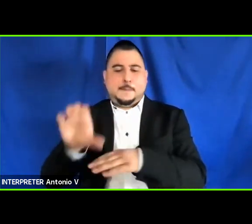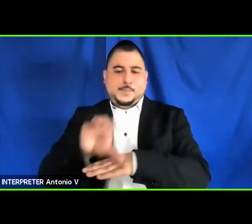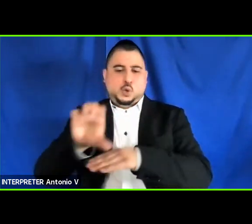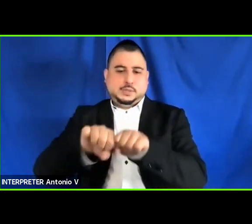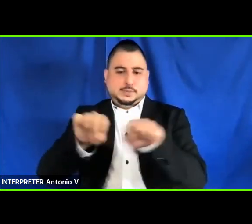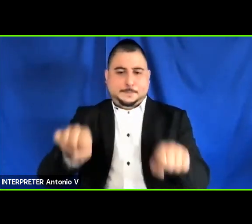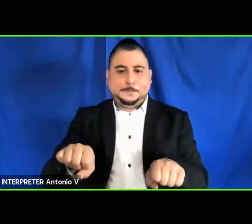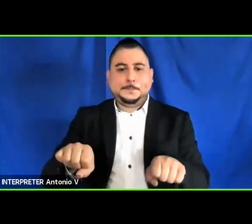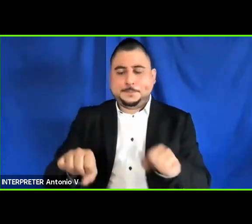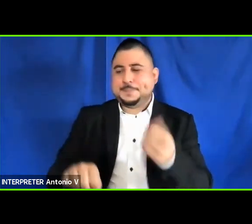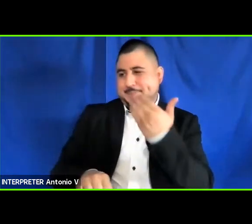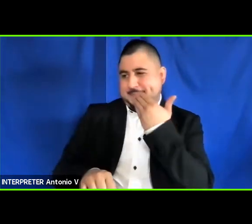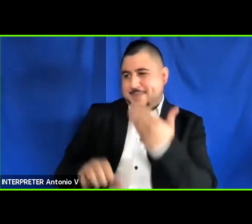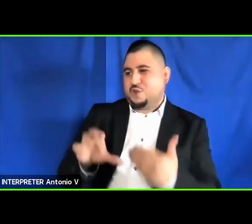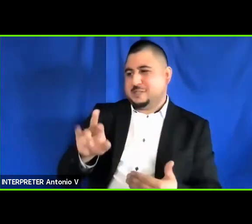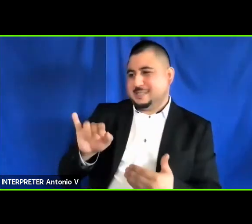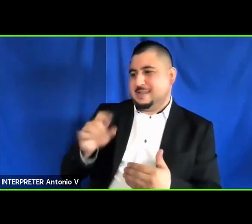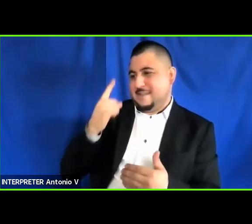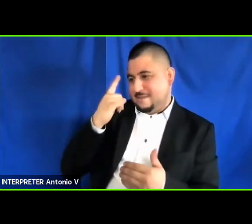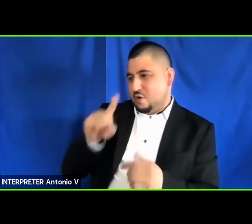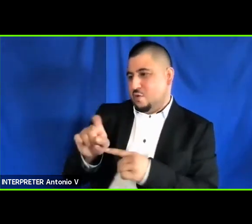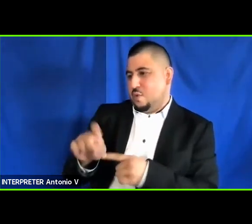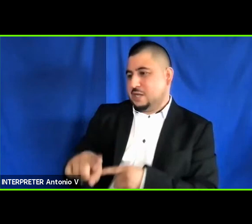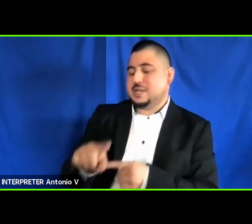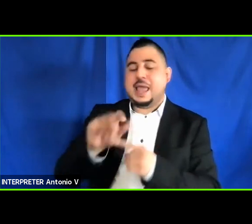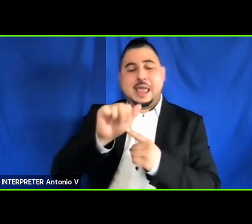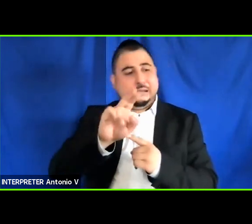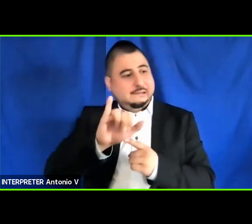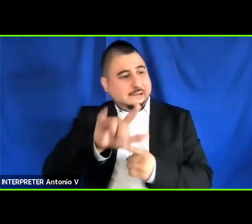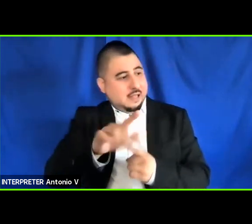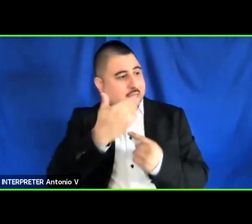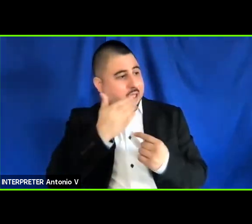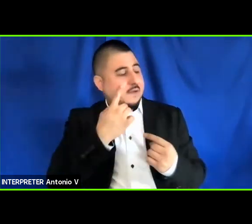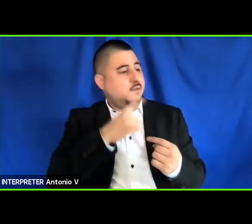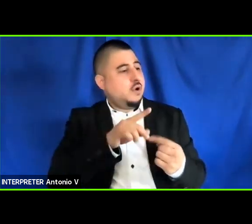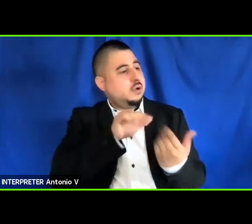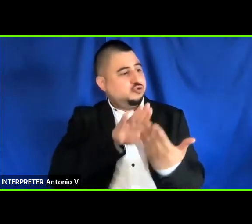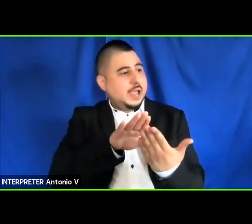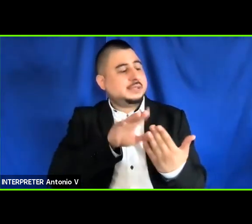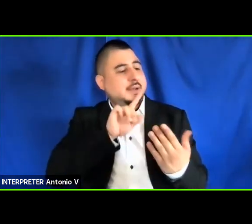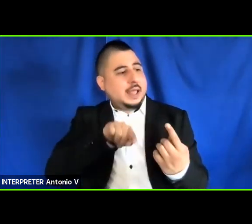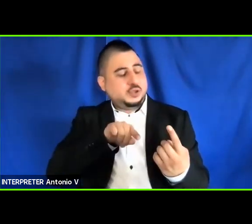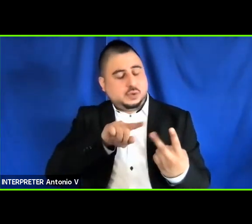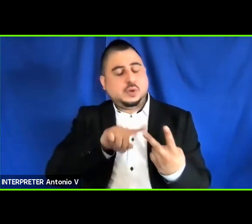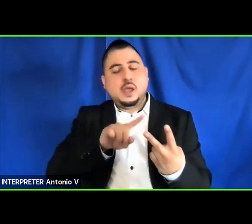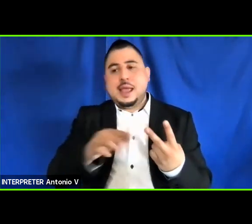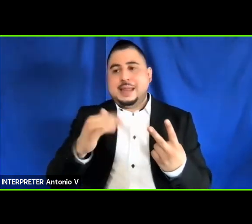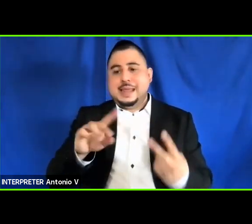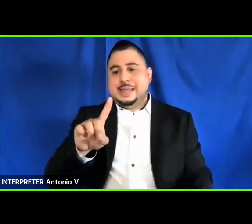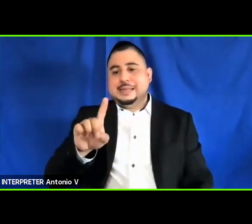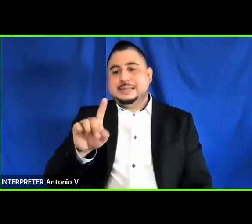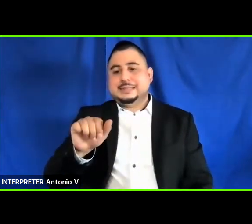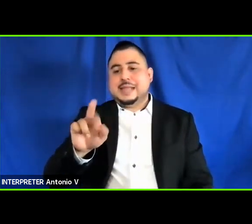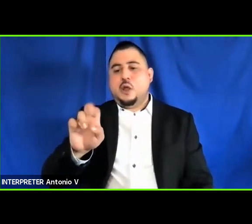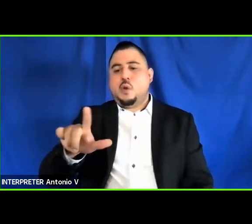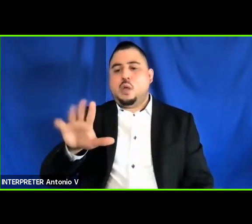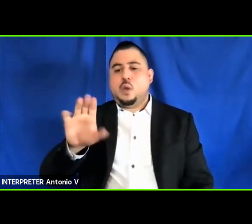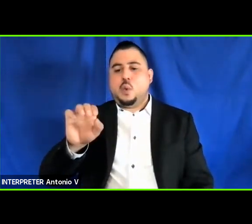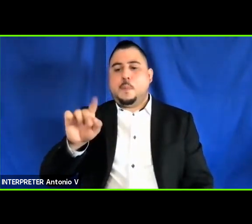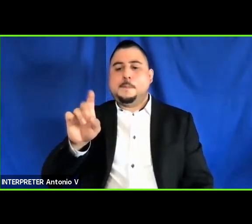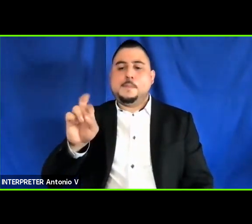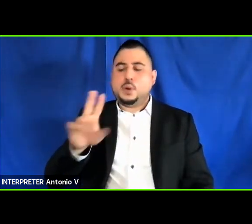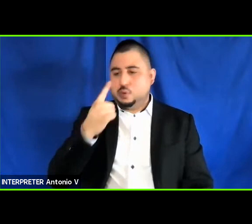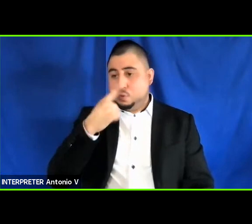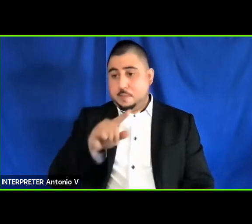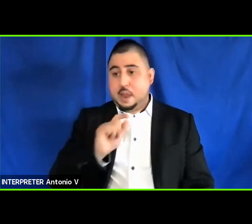Thank you very much, Christine, for your question. And thank you, Neil Lewis, for addressing that. Next, I'd like to ask Daryl Cooper to unmute your